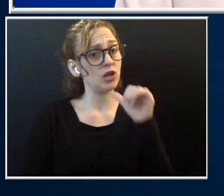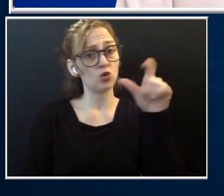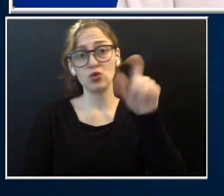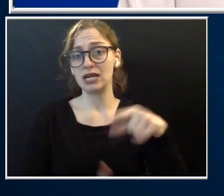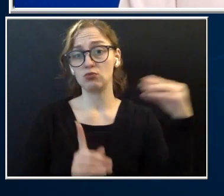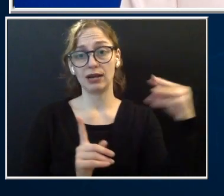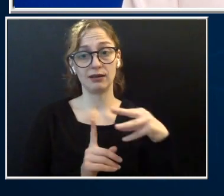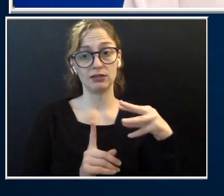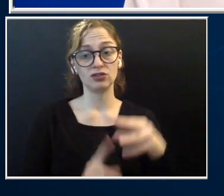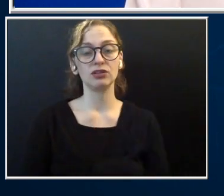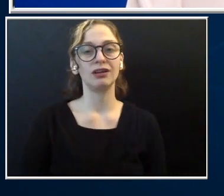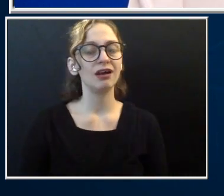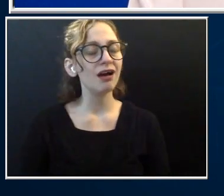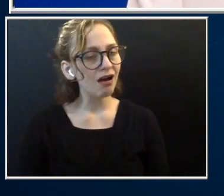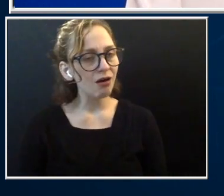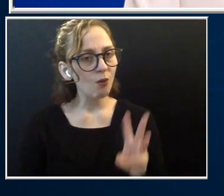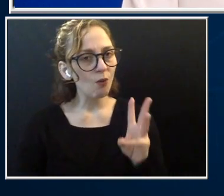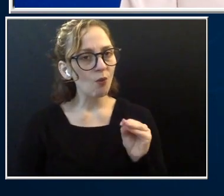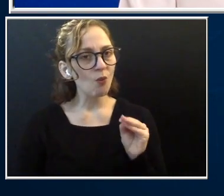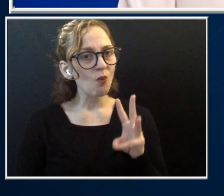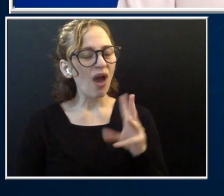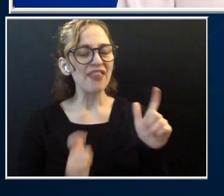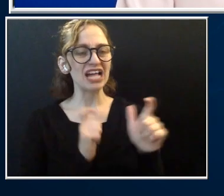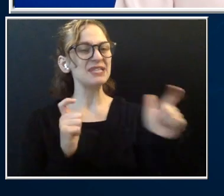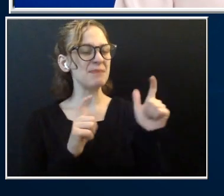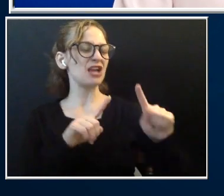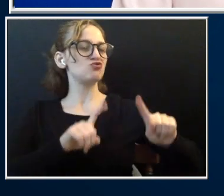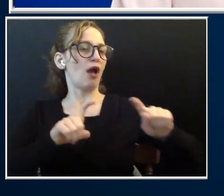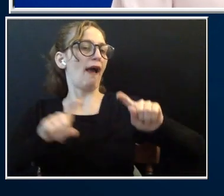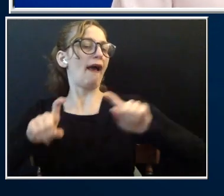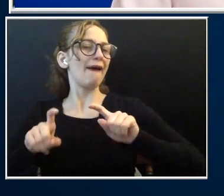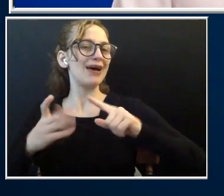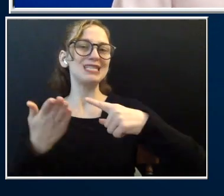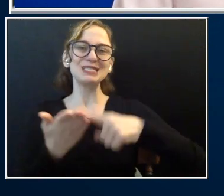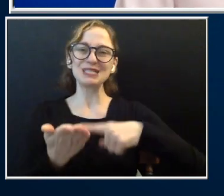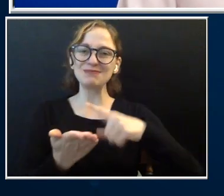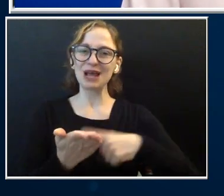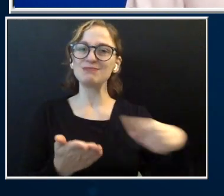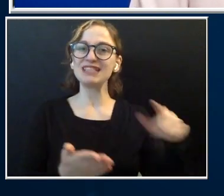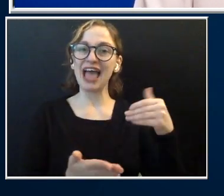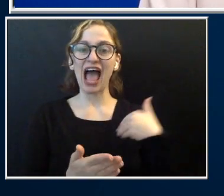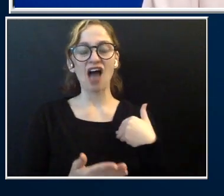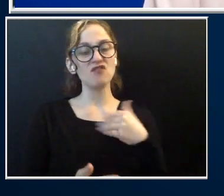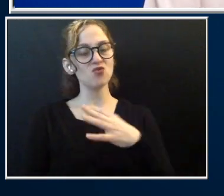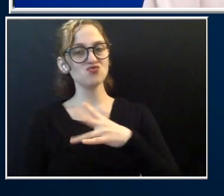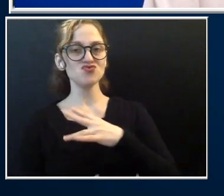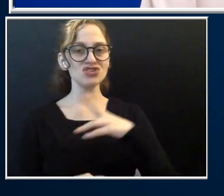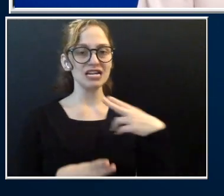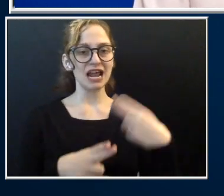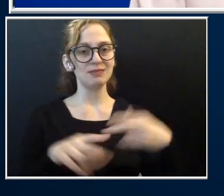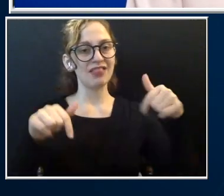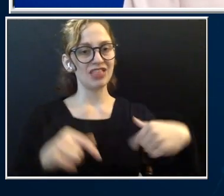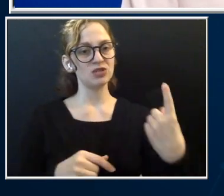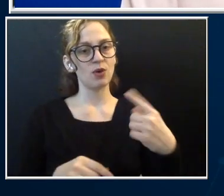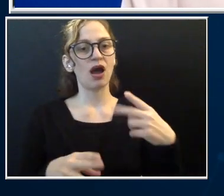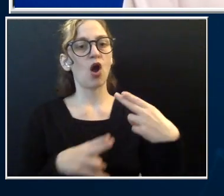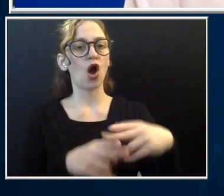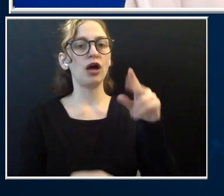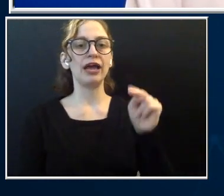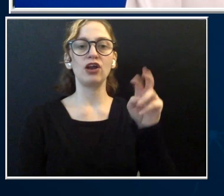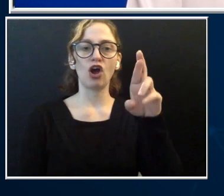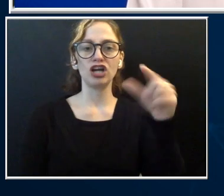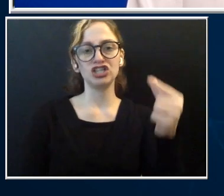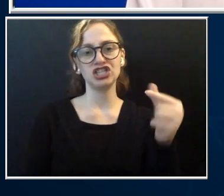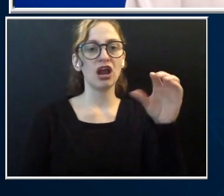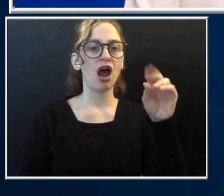this is a really big trial, and sometimes these trials have really cool, snappy names. This one is called NRG Oncology